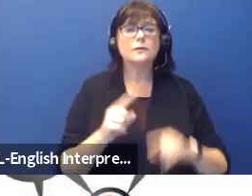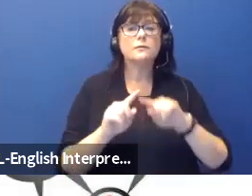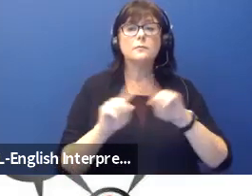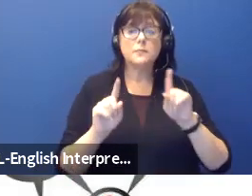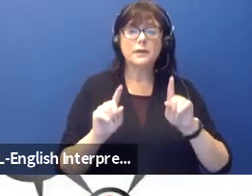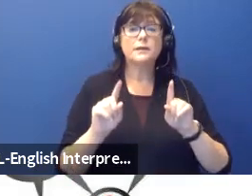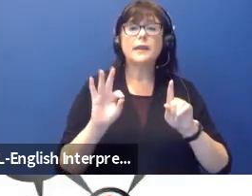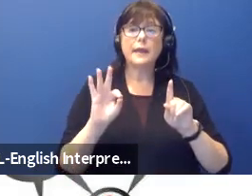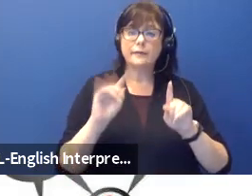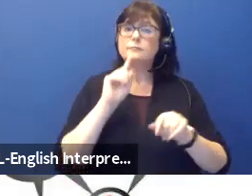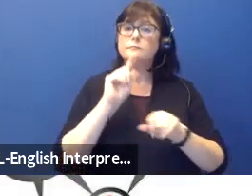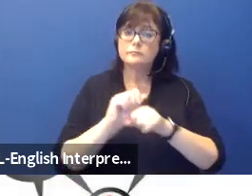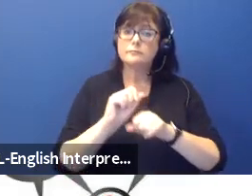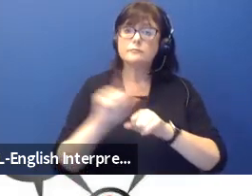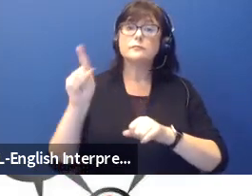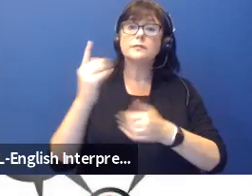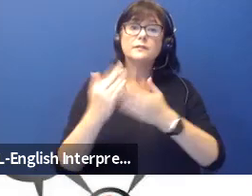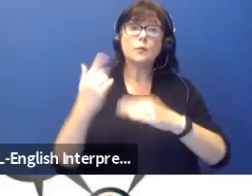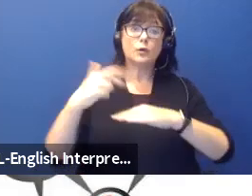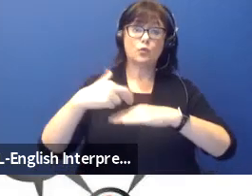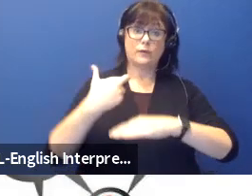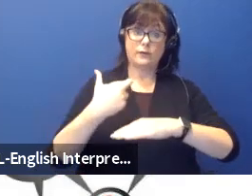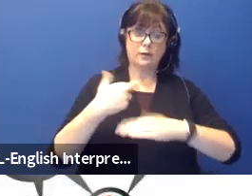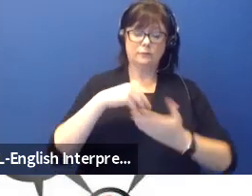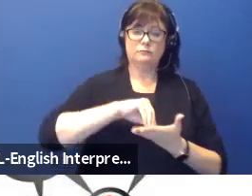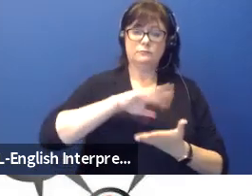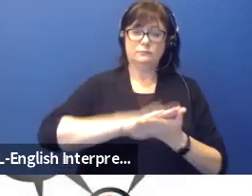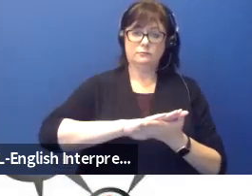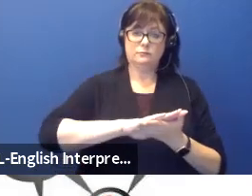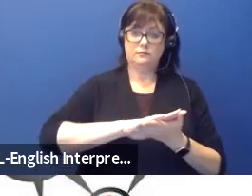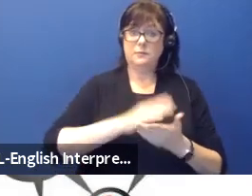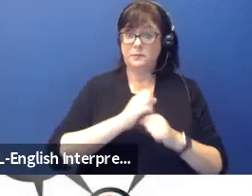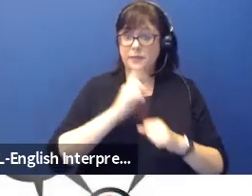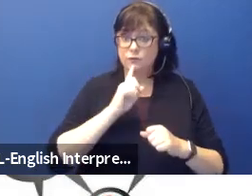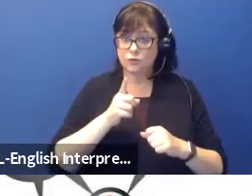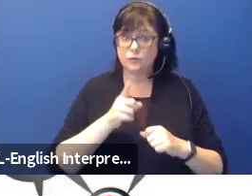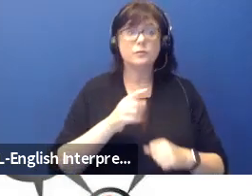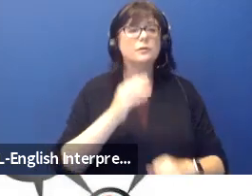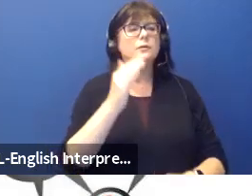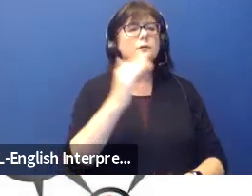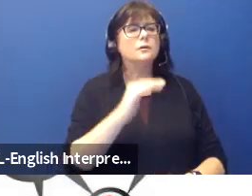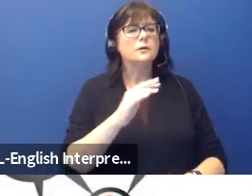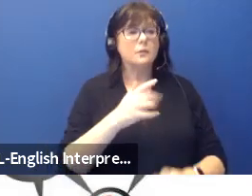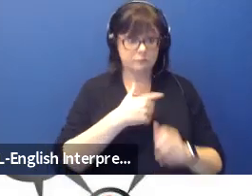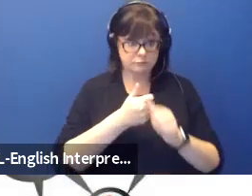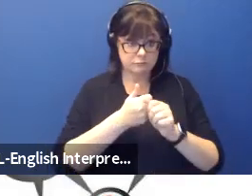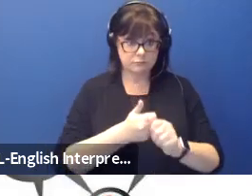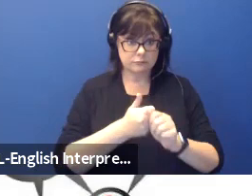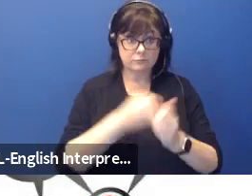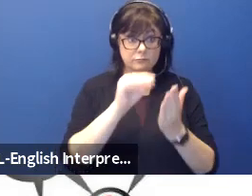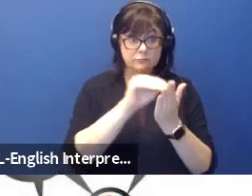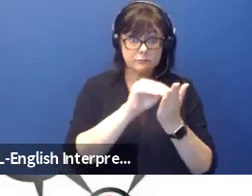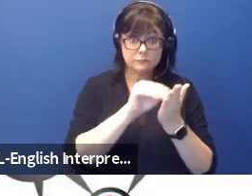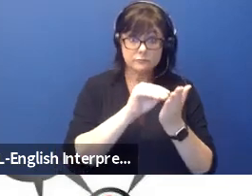that counts, make sure we're recording it. Are we tracking those referrals I was mentioning during service and recording them on the learner plan